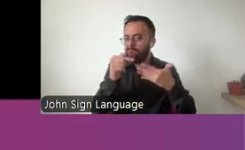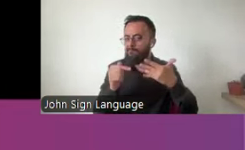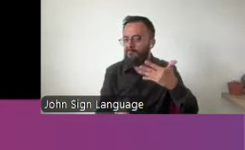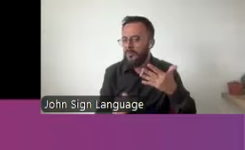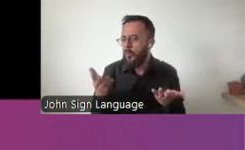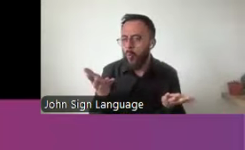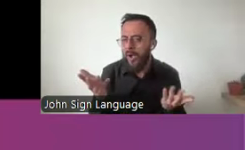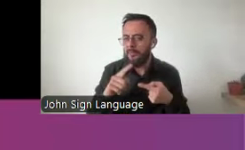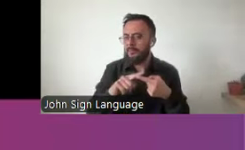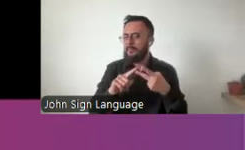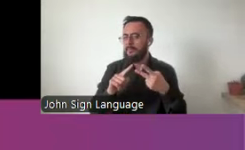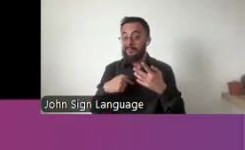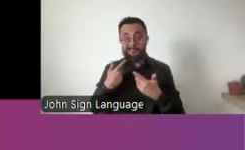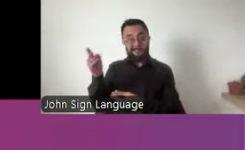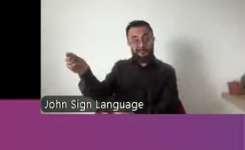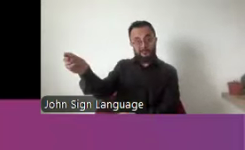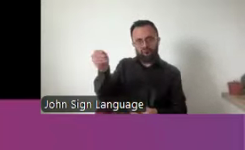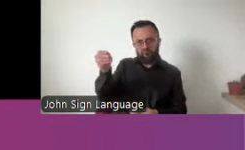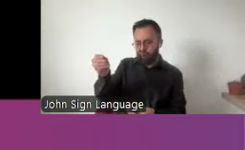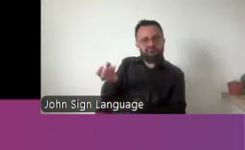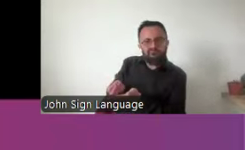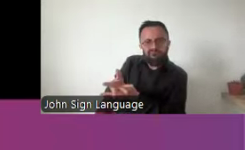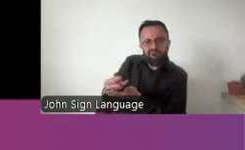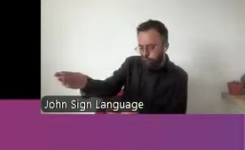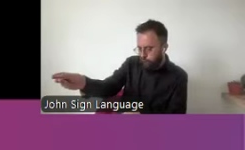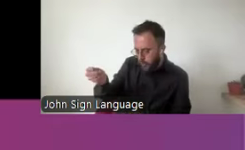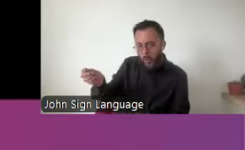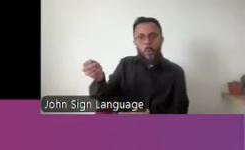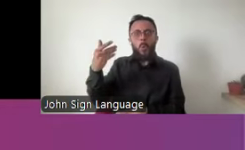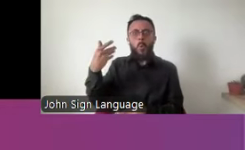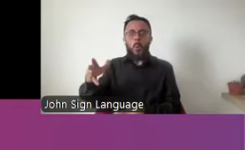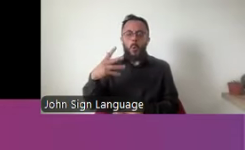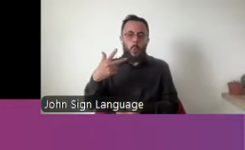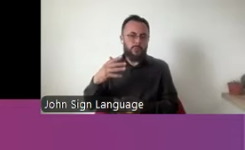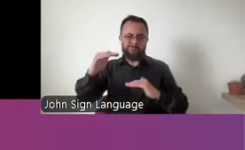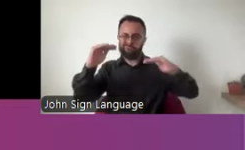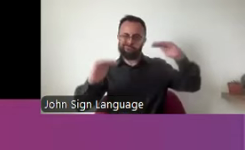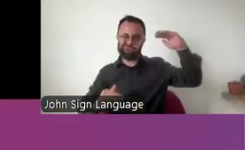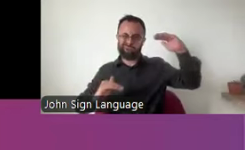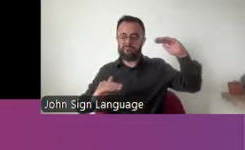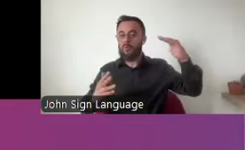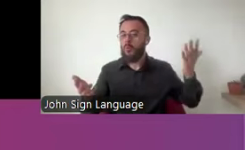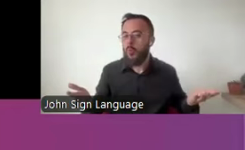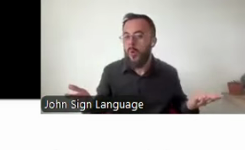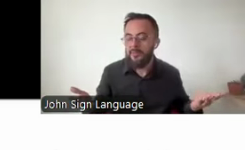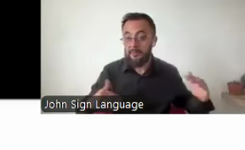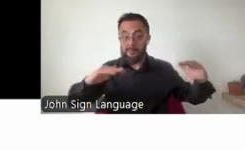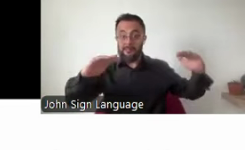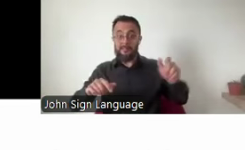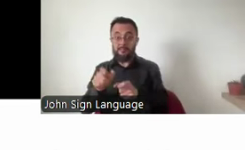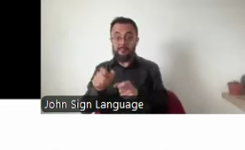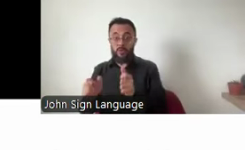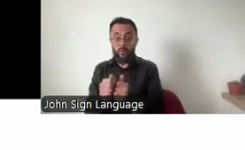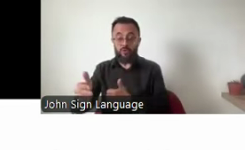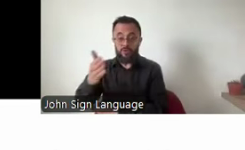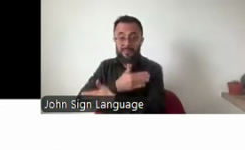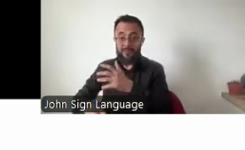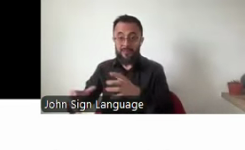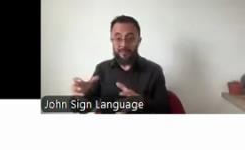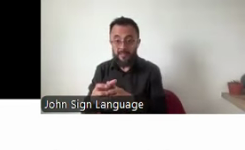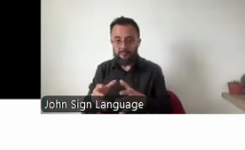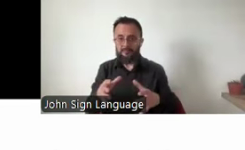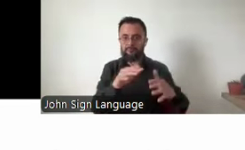the health outcomes of persons with disabilities and persons without disabilities. And what is really important